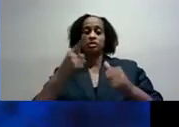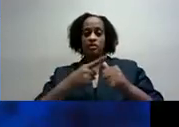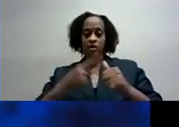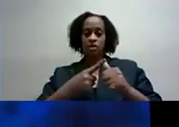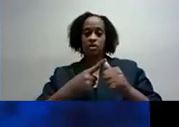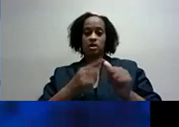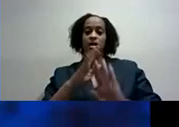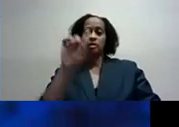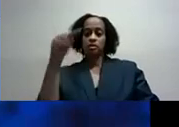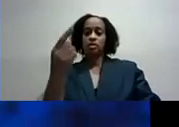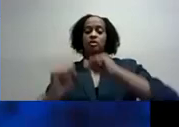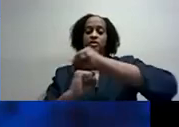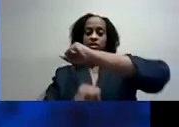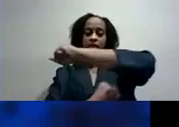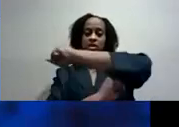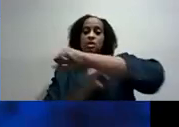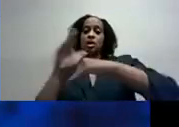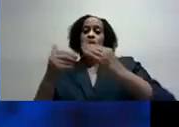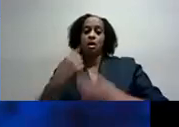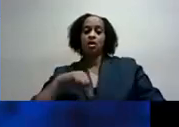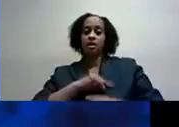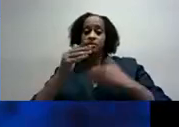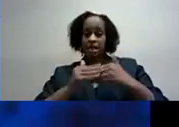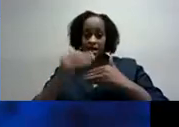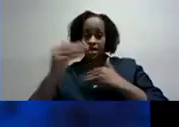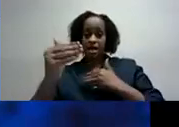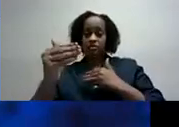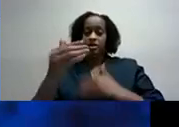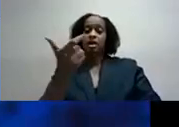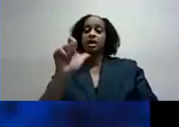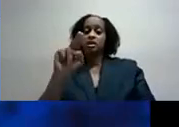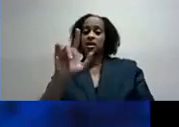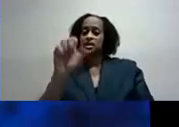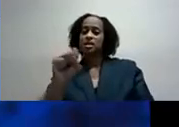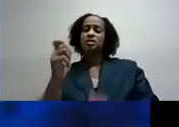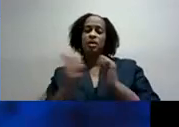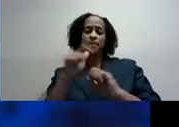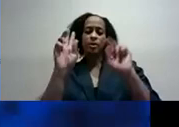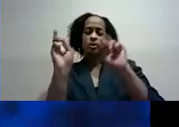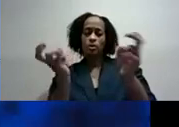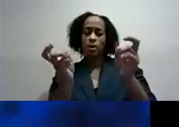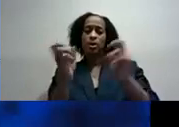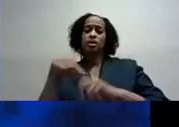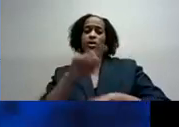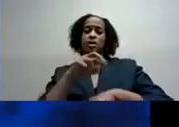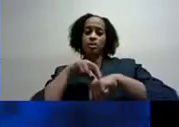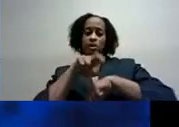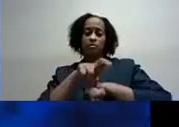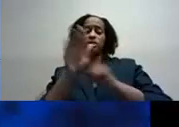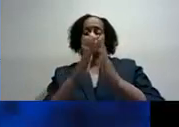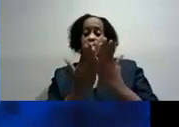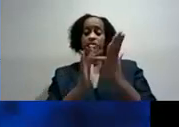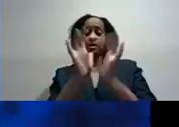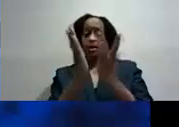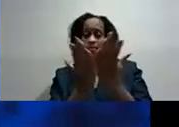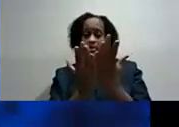so the foundation of all that comes after. Genesis is probably the most quoted or referenced book of the Bible.